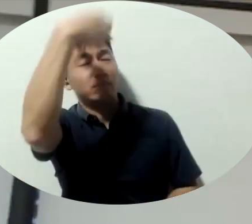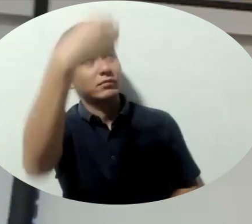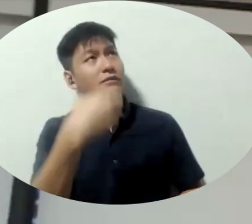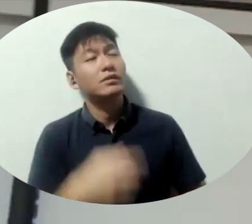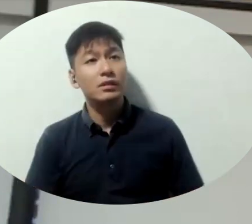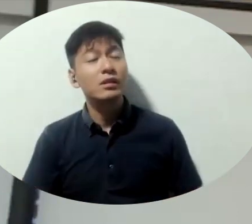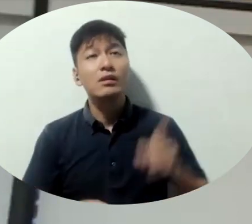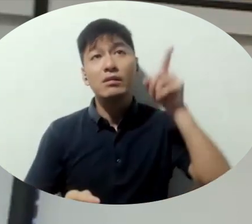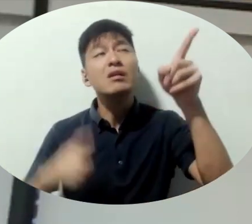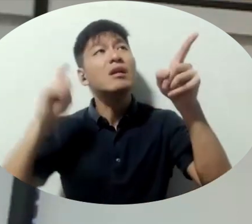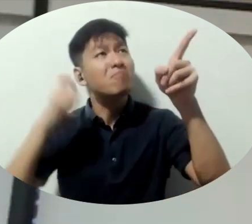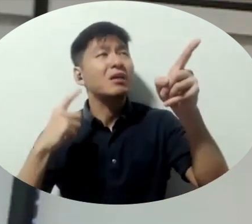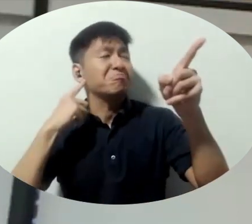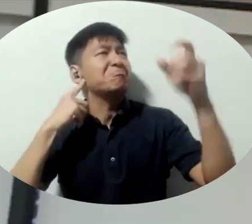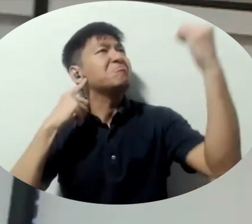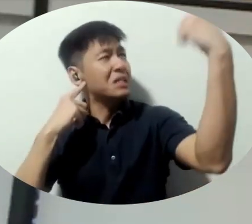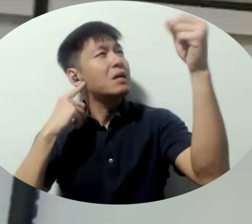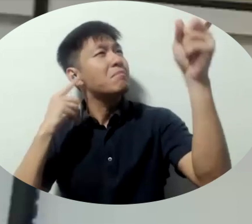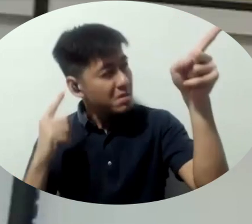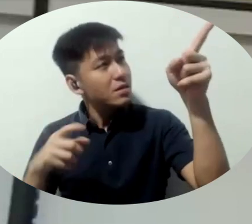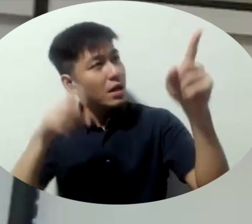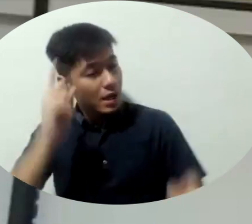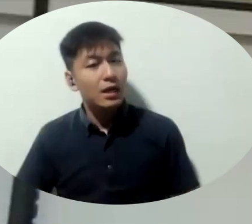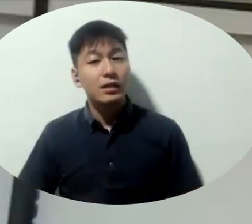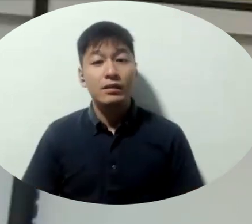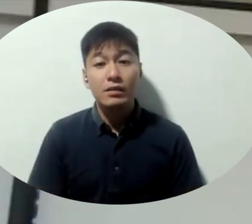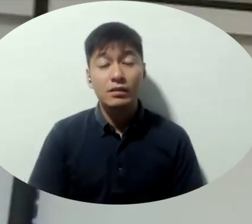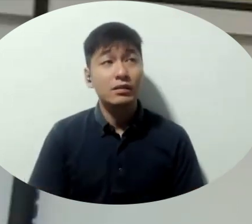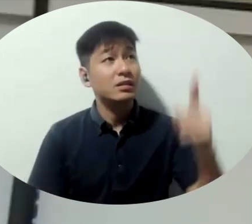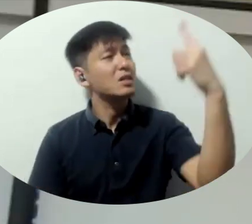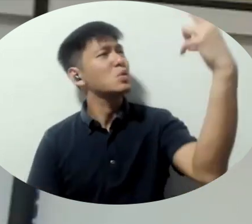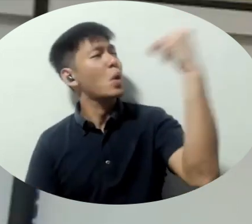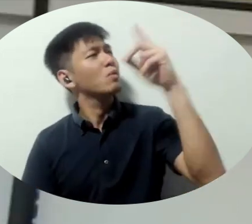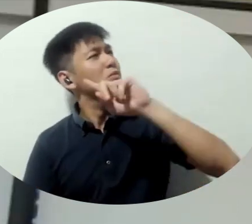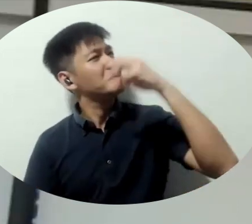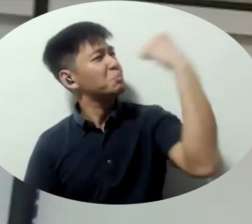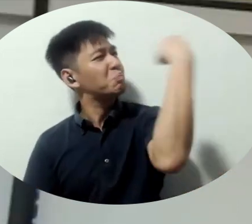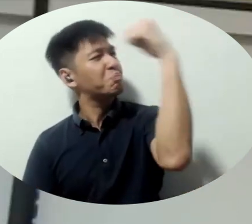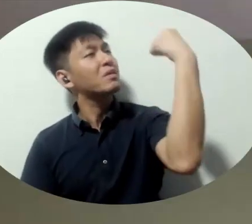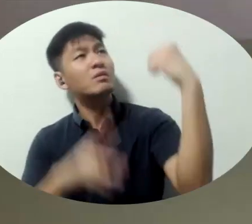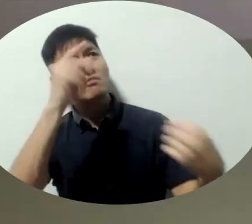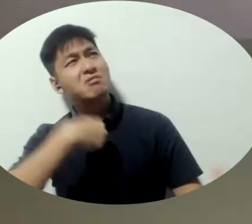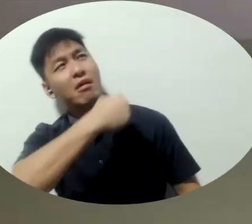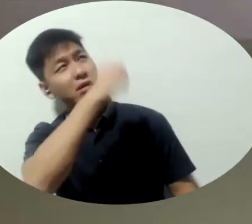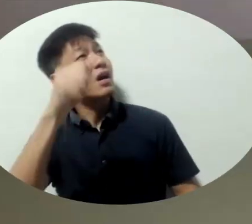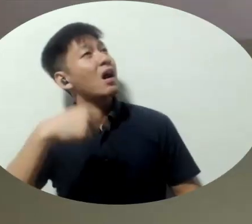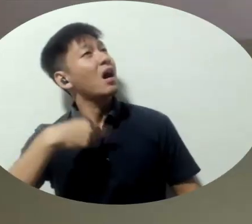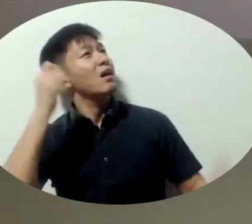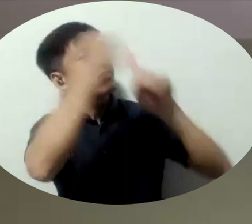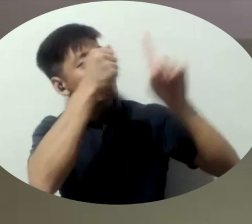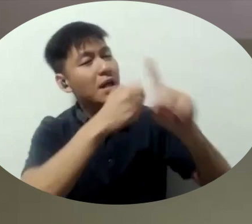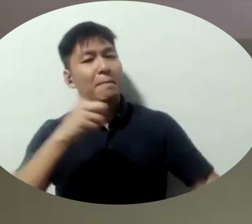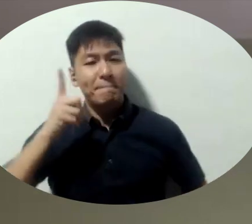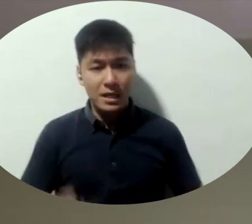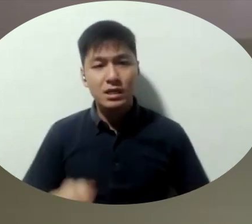listen, and we need to not allow them to say no to us. Well, it brings down this idea